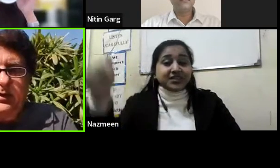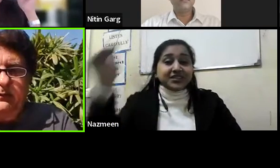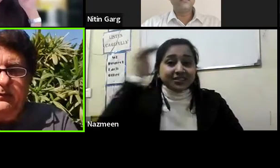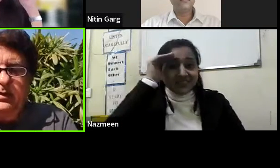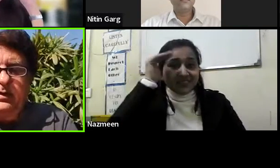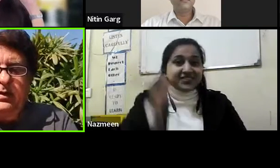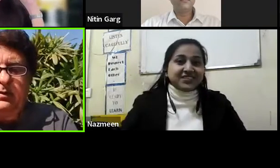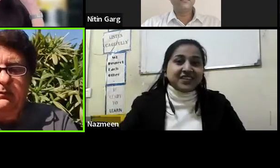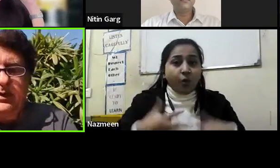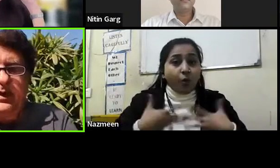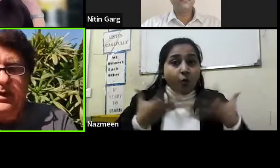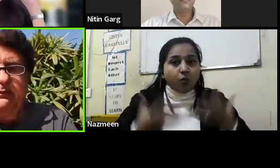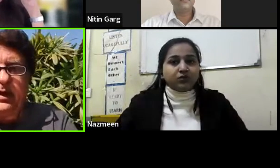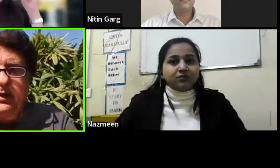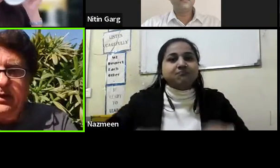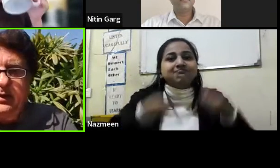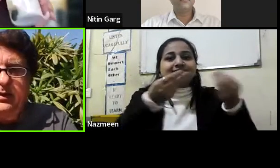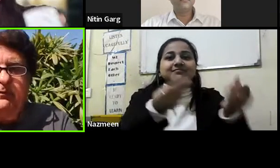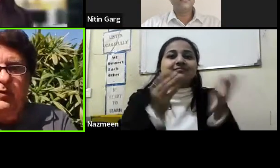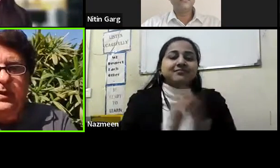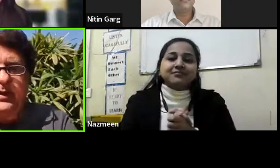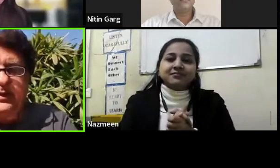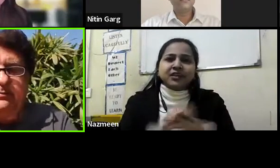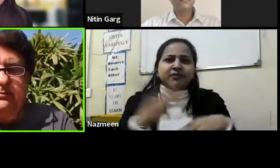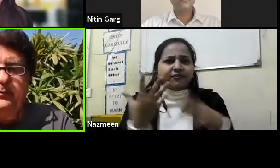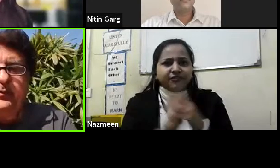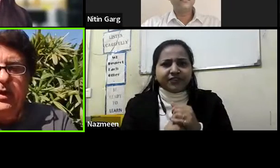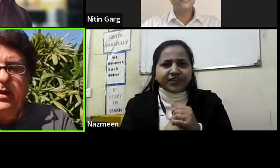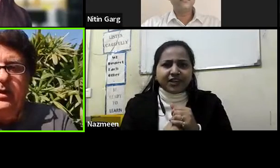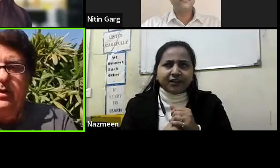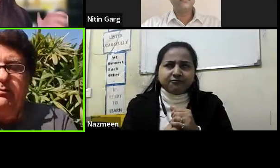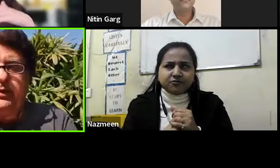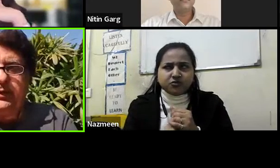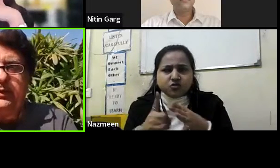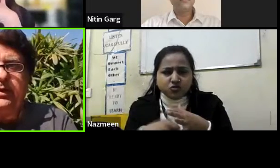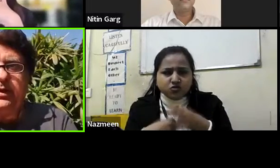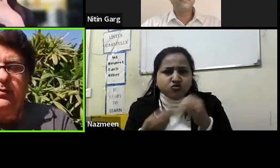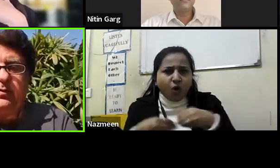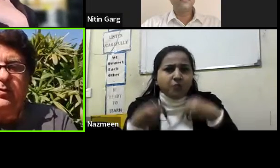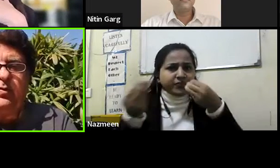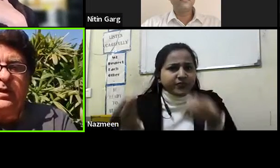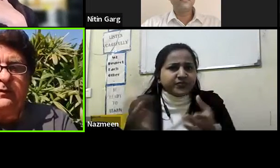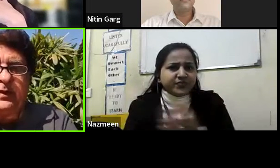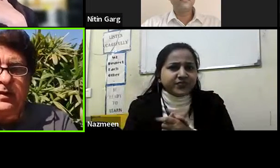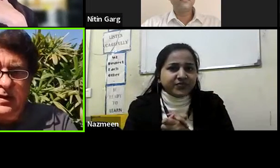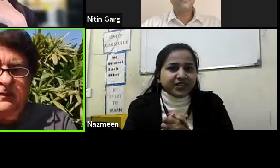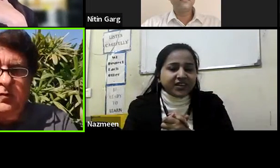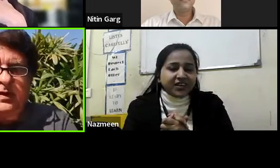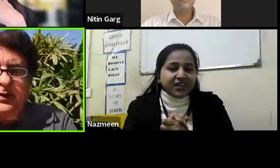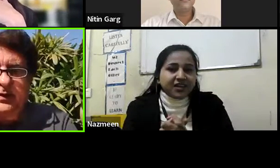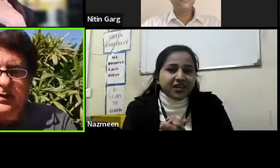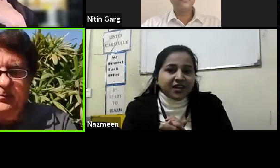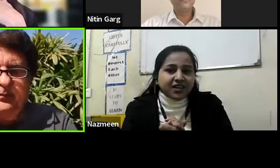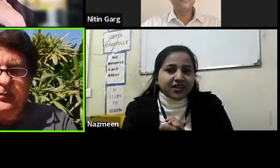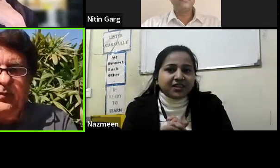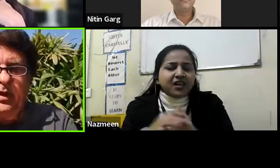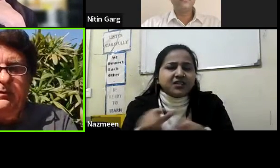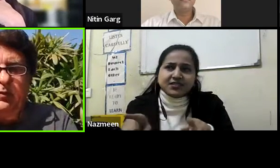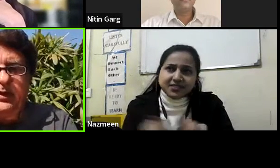wanted to give, we have hired a full-time person now to look after our